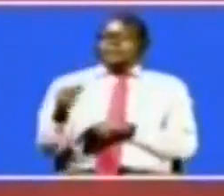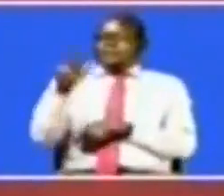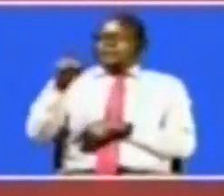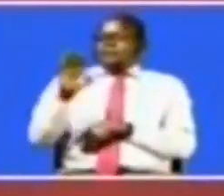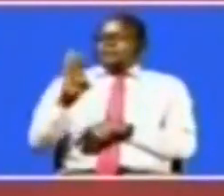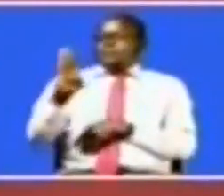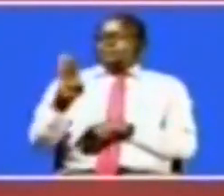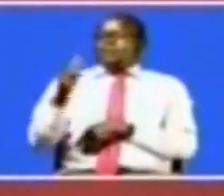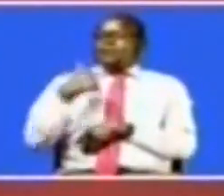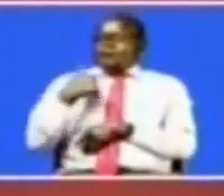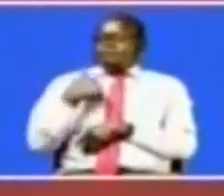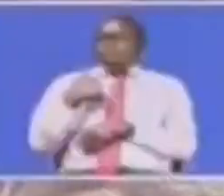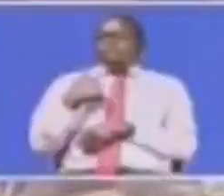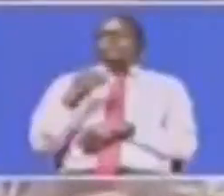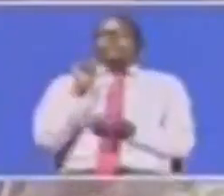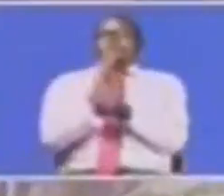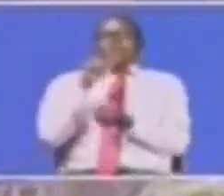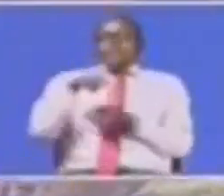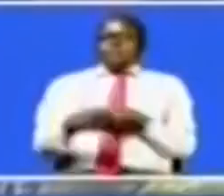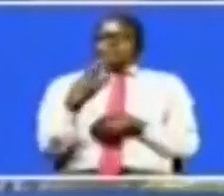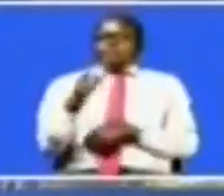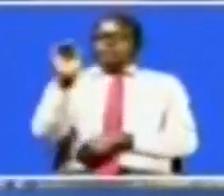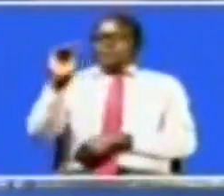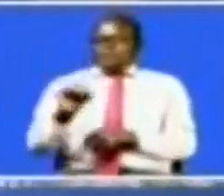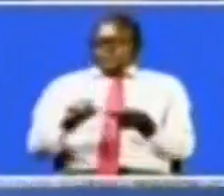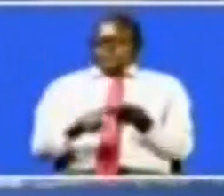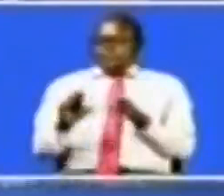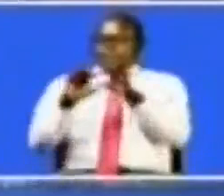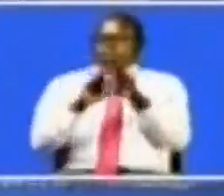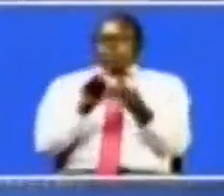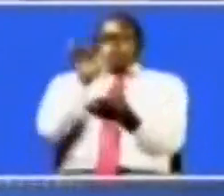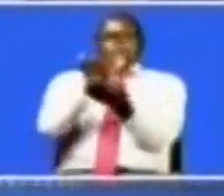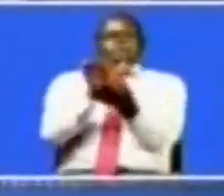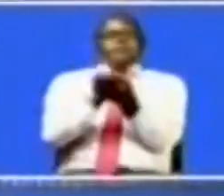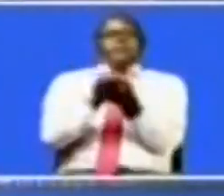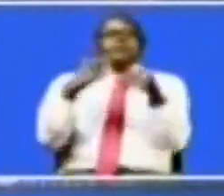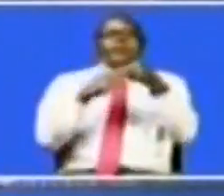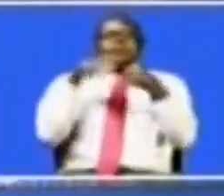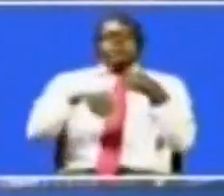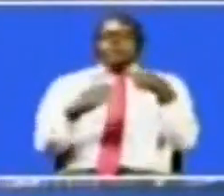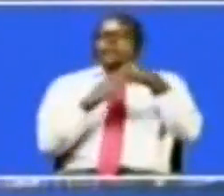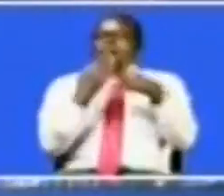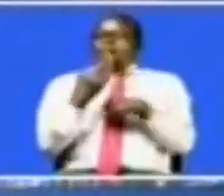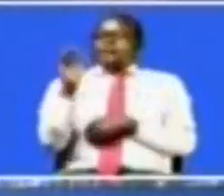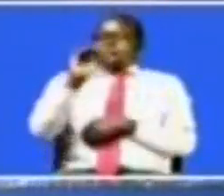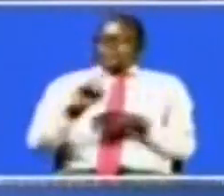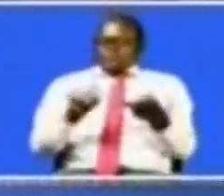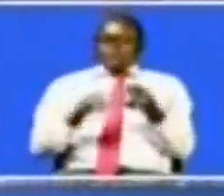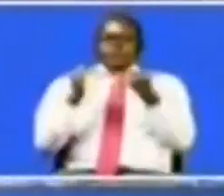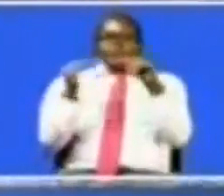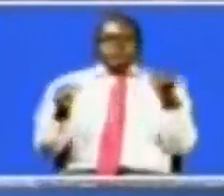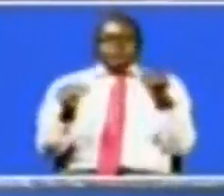leads with a market share index of 14.4%, followed by Co-op Bank on 9.93%. Equity is on